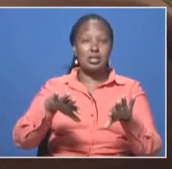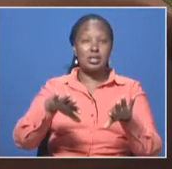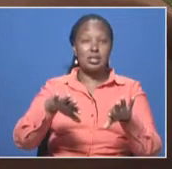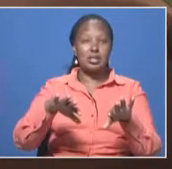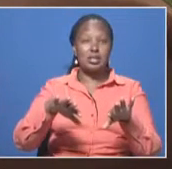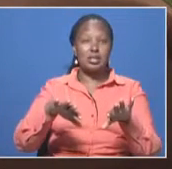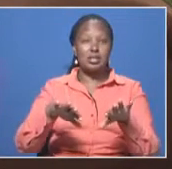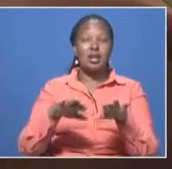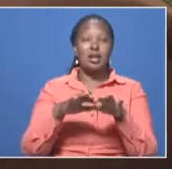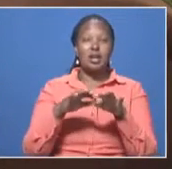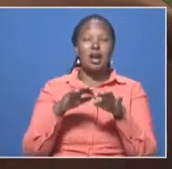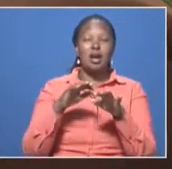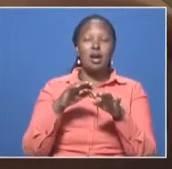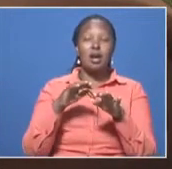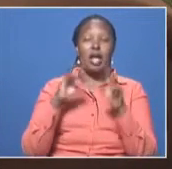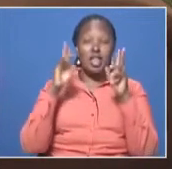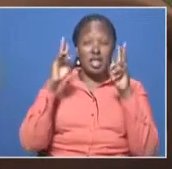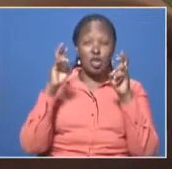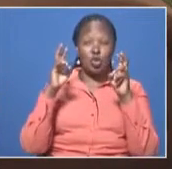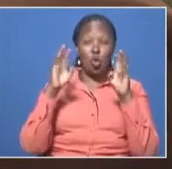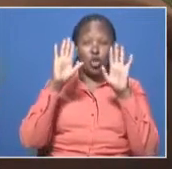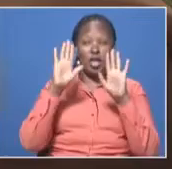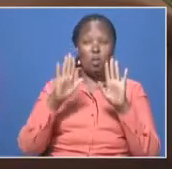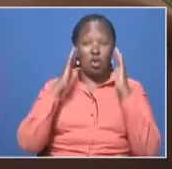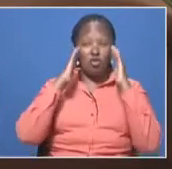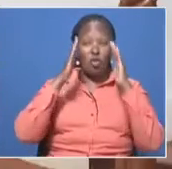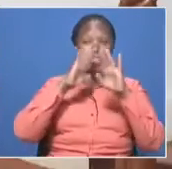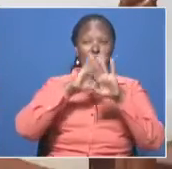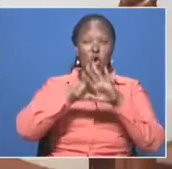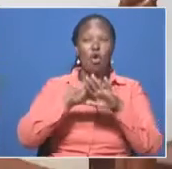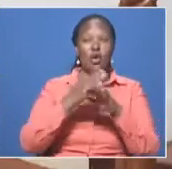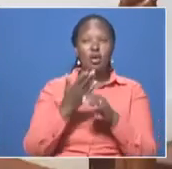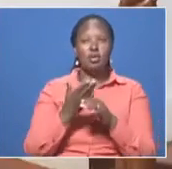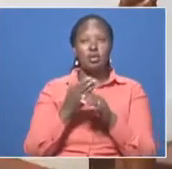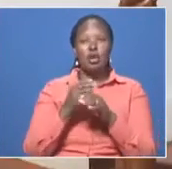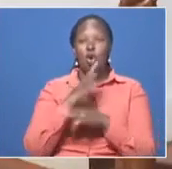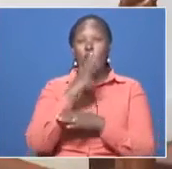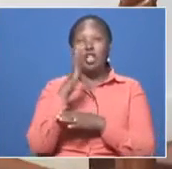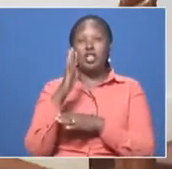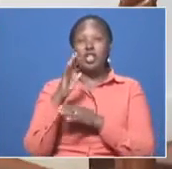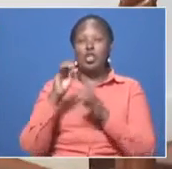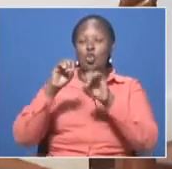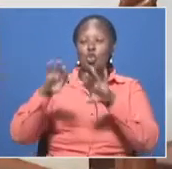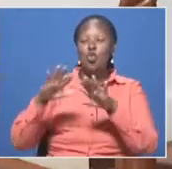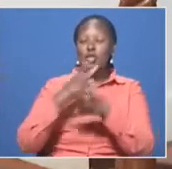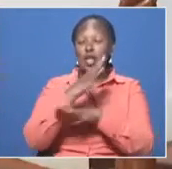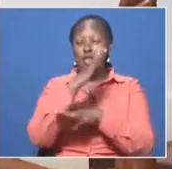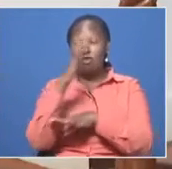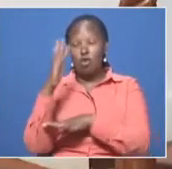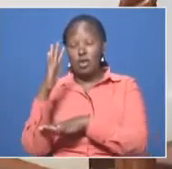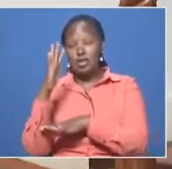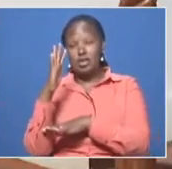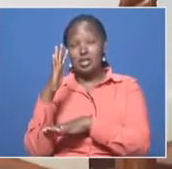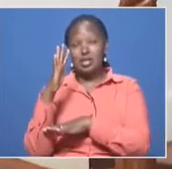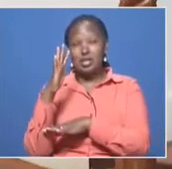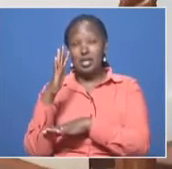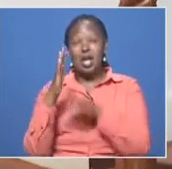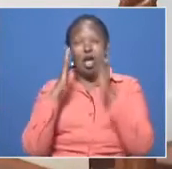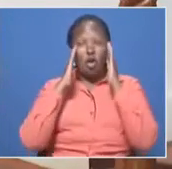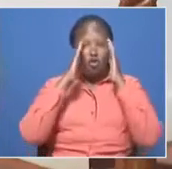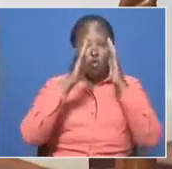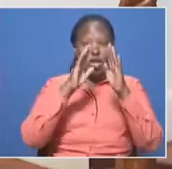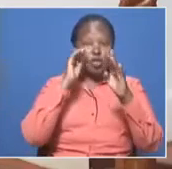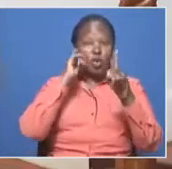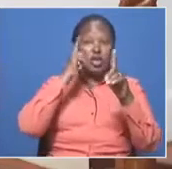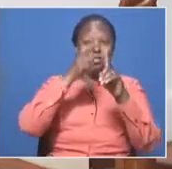the forest. Mm. Yeah, focusing on the tree. Wow, you lose the forest focusing on the